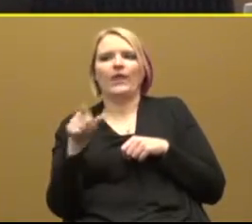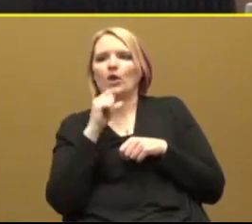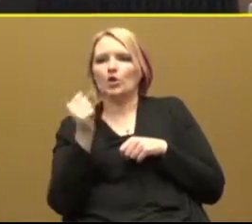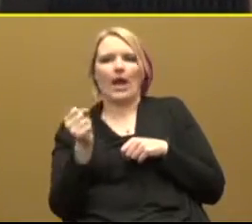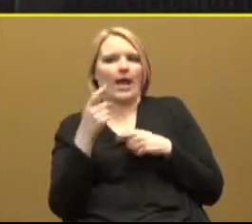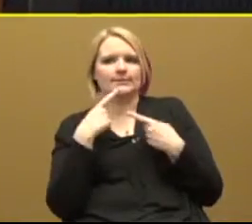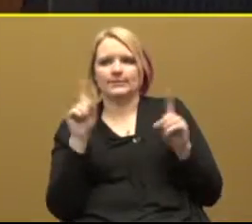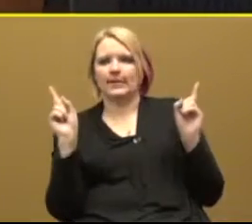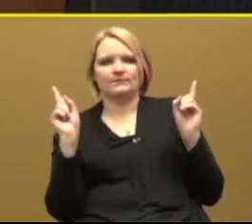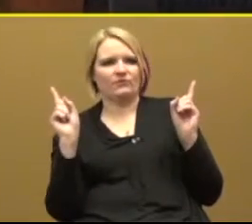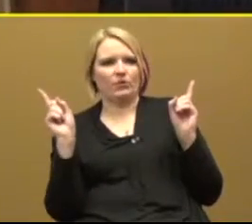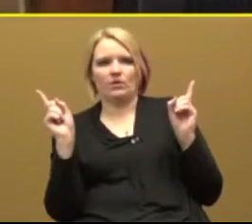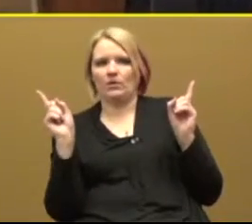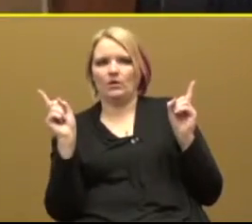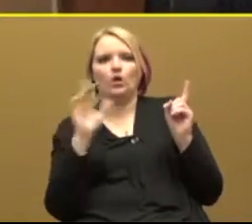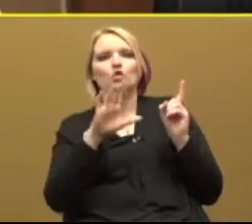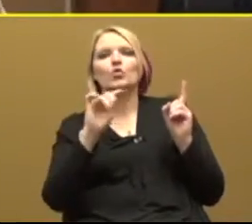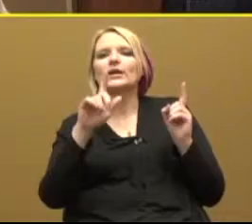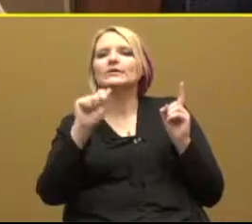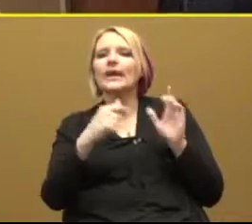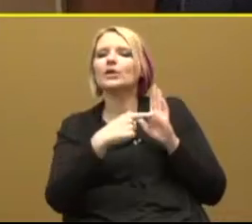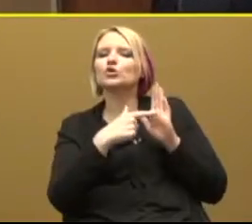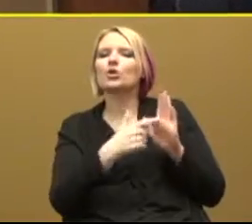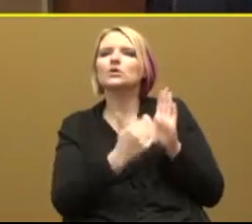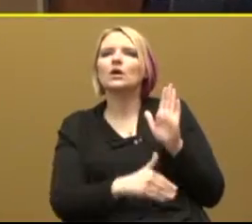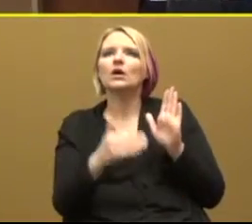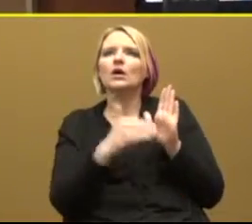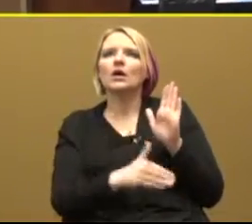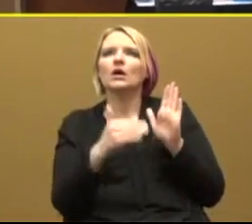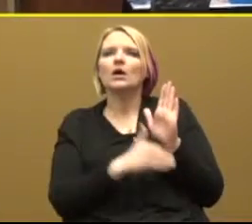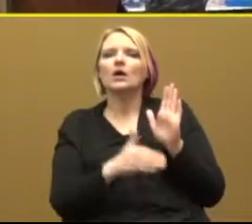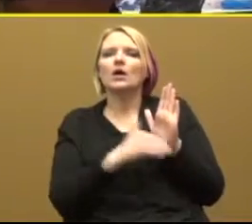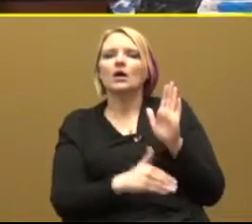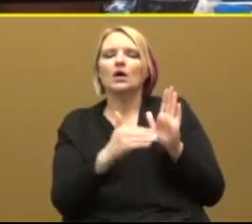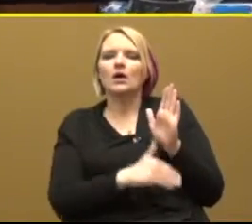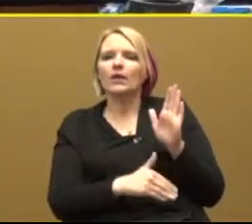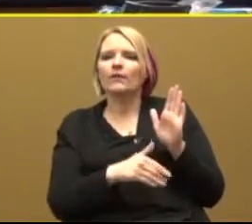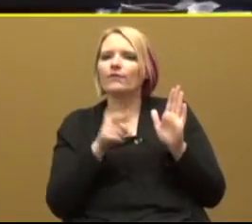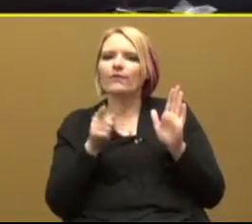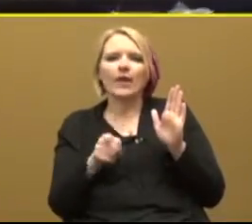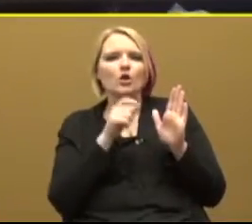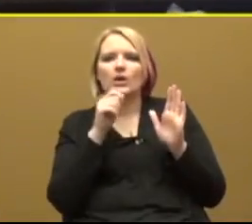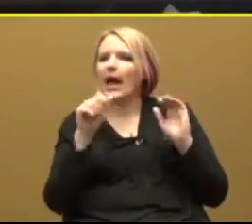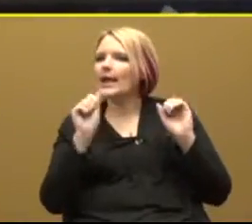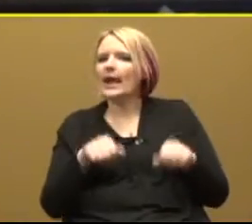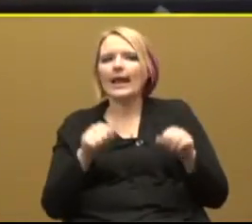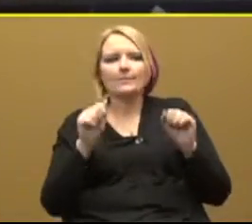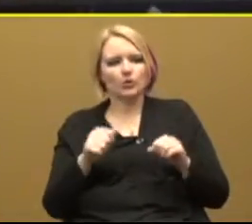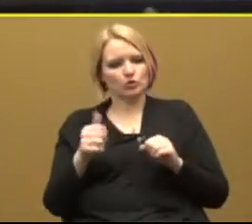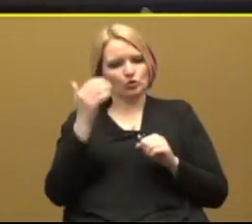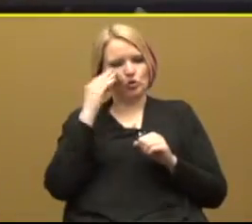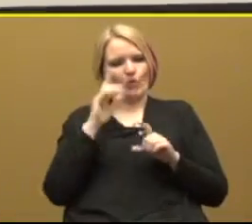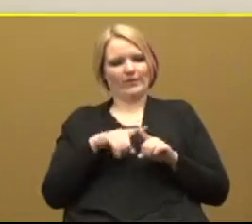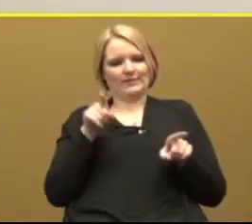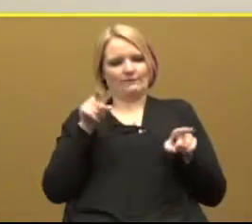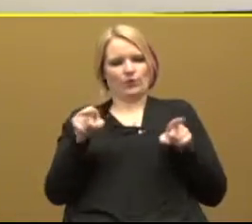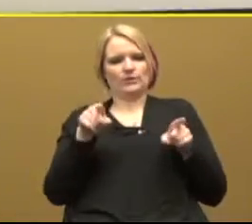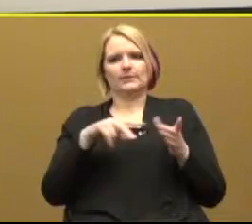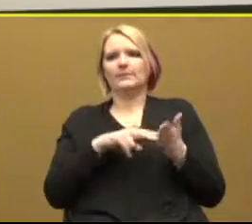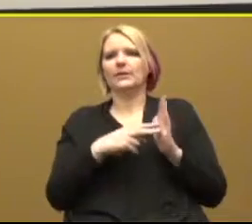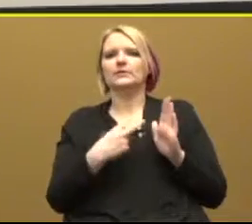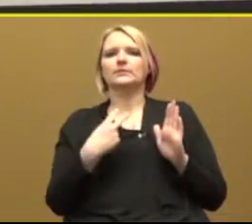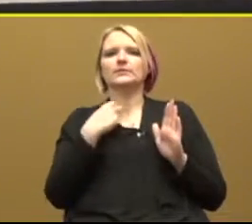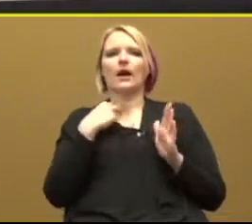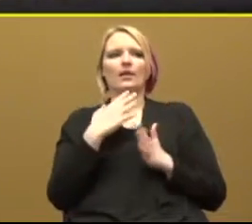not successful, your data is showing over and over and over again that they are not able to discriminate. You're stuck